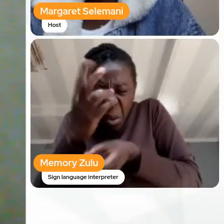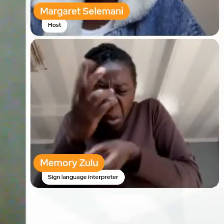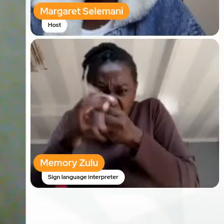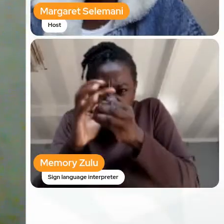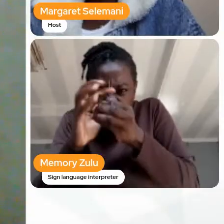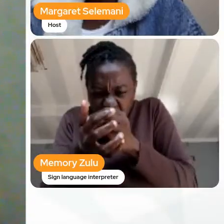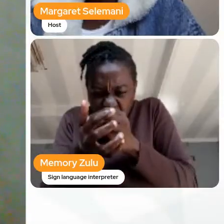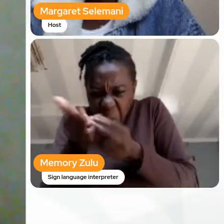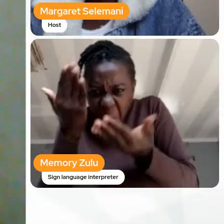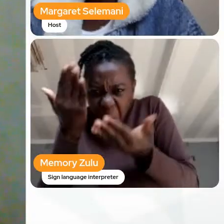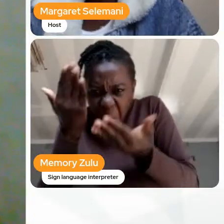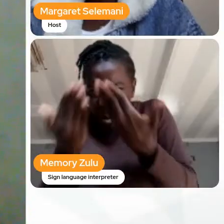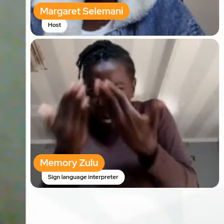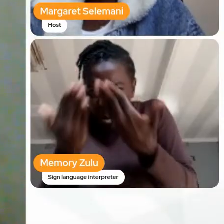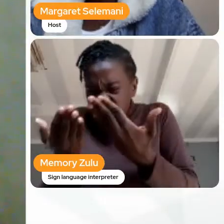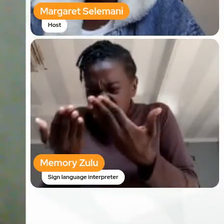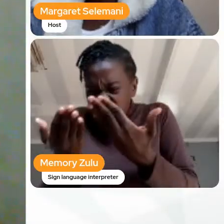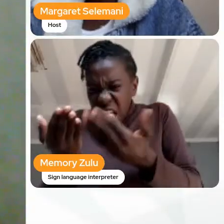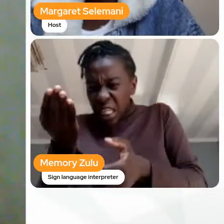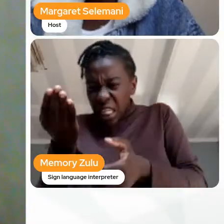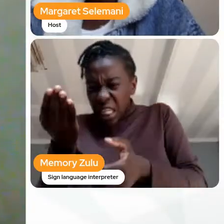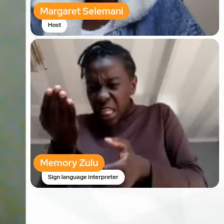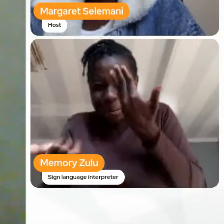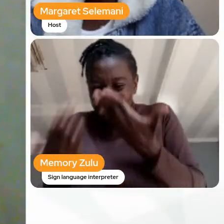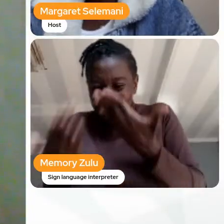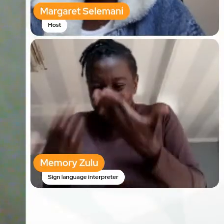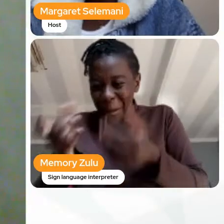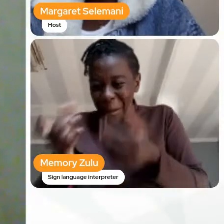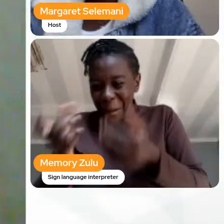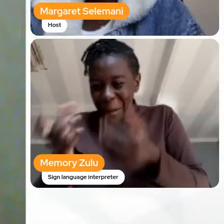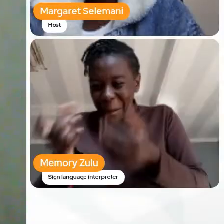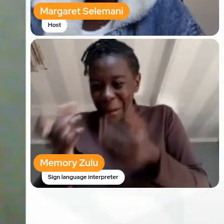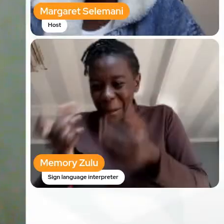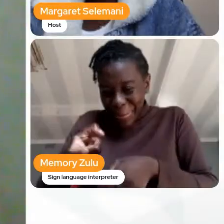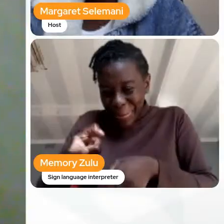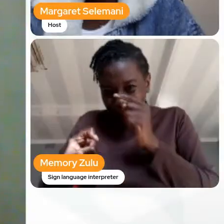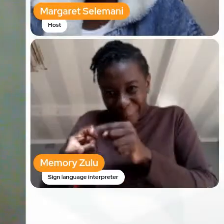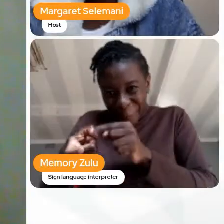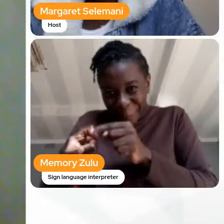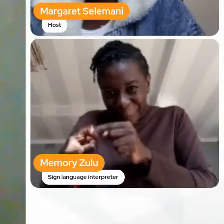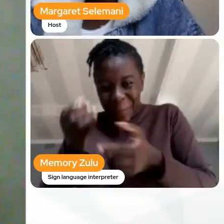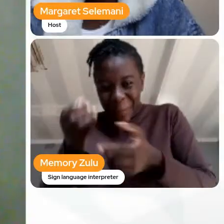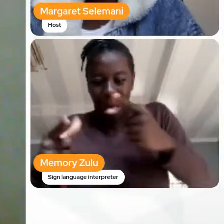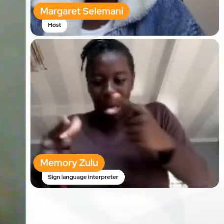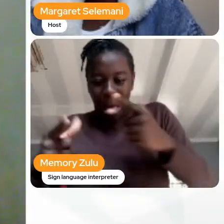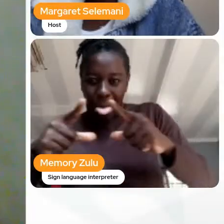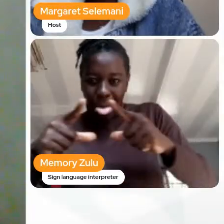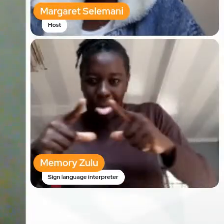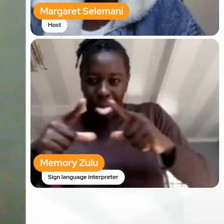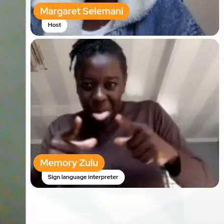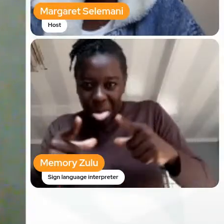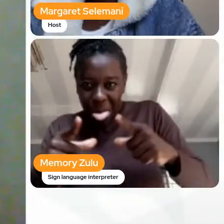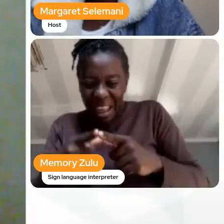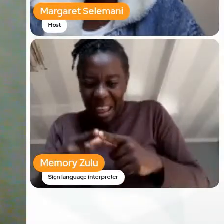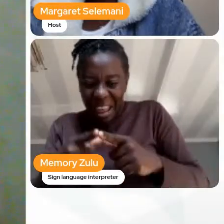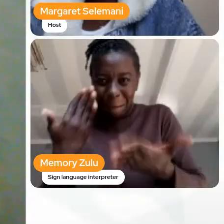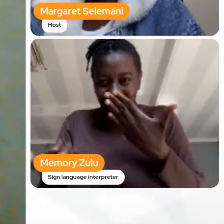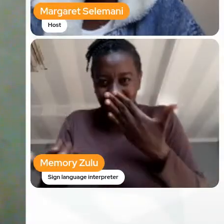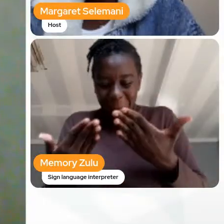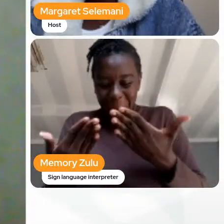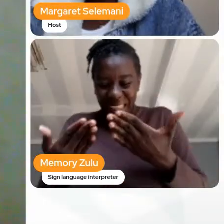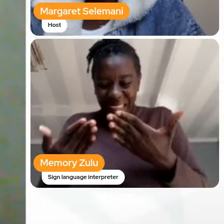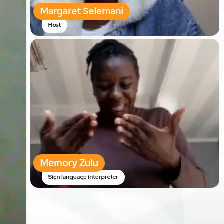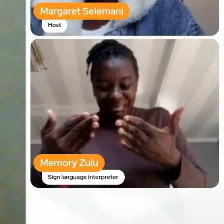certain complications, because it is important to know to say ignorance has got no cure,